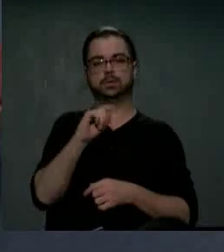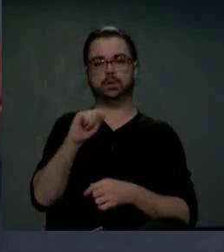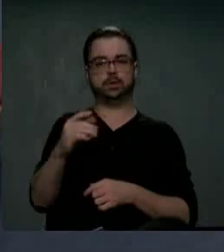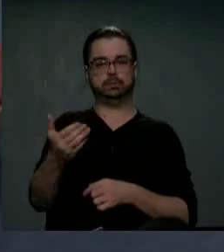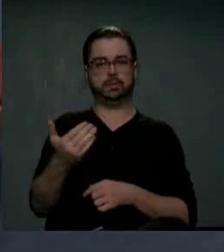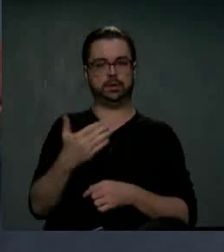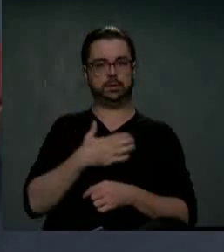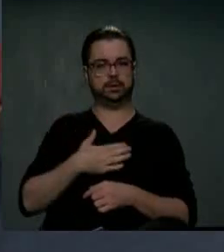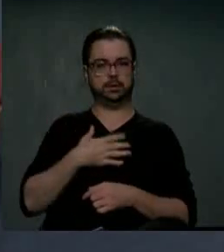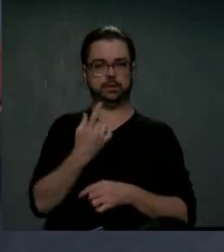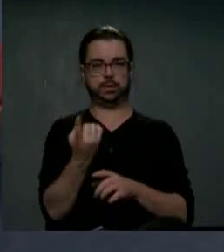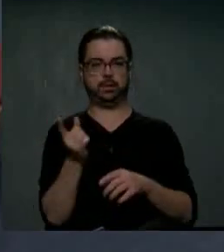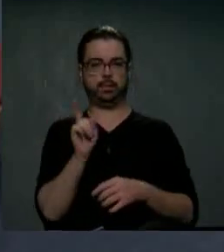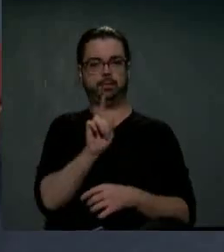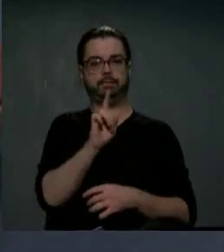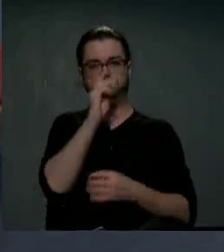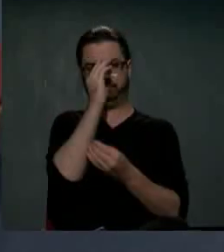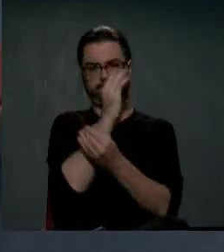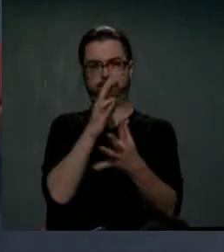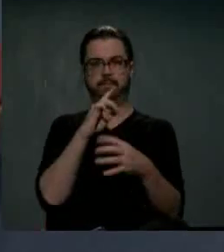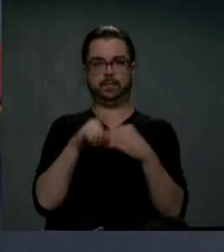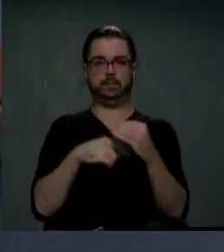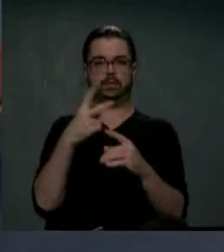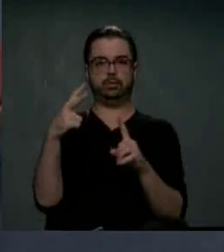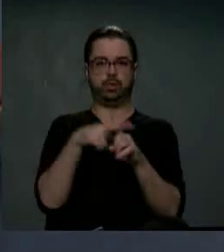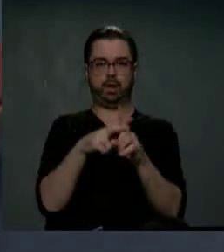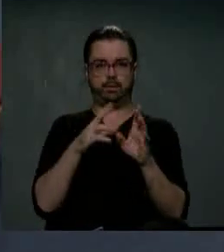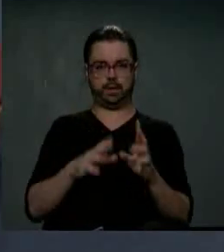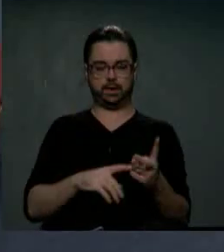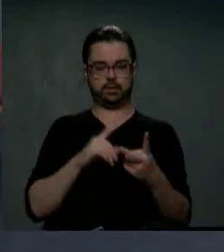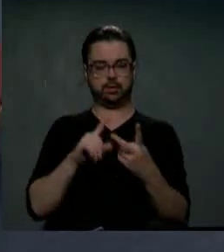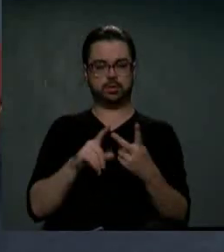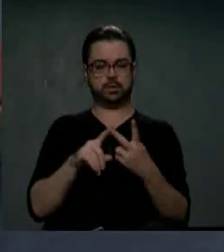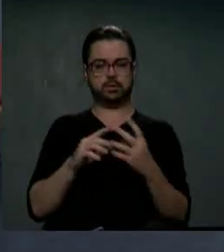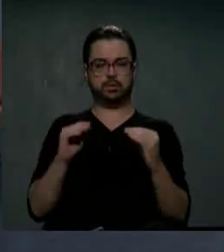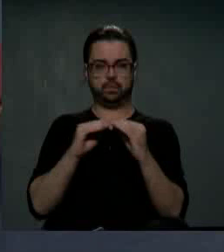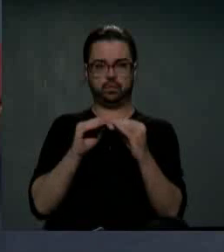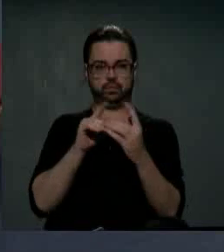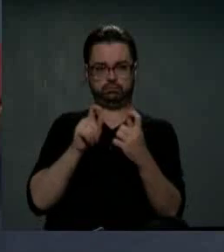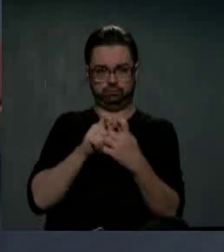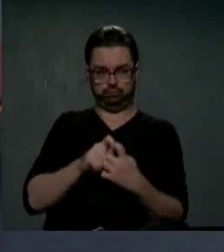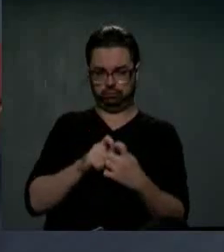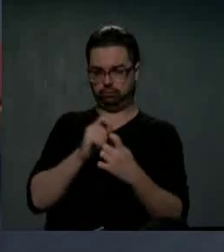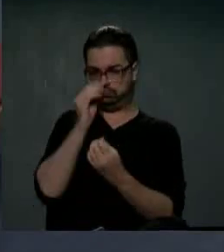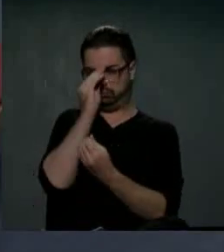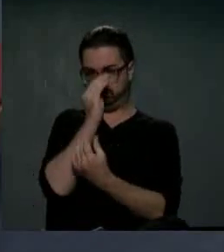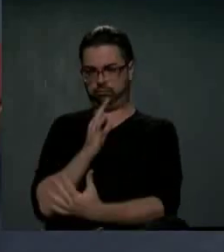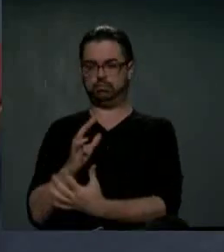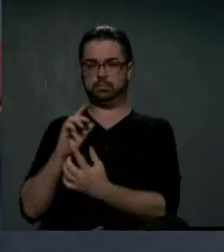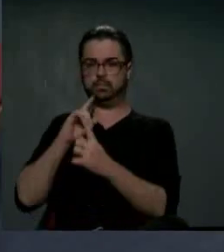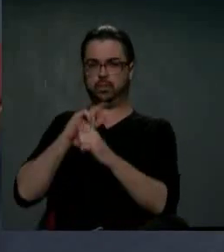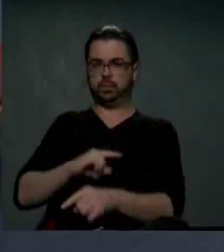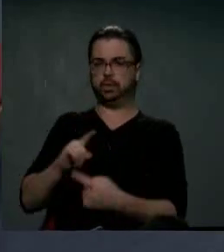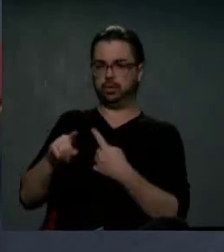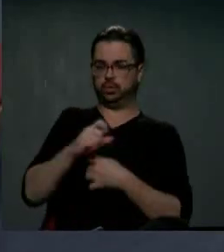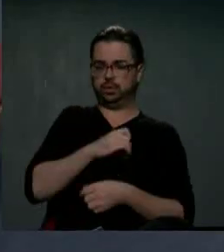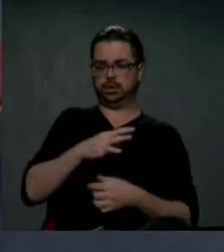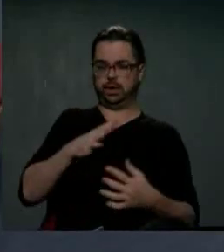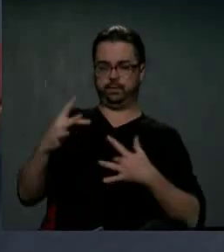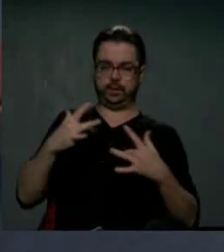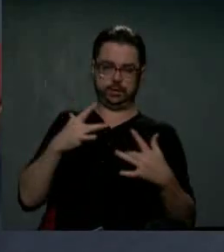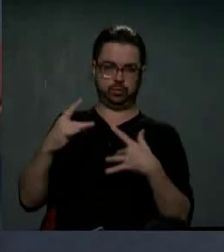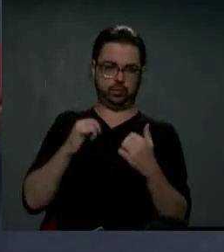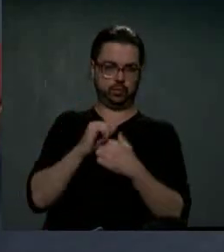please, and tell us a little bit about your application, but also probably more speak to staff concerns regarding your site